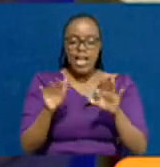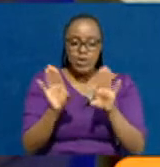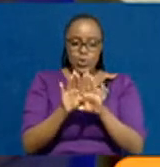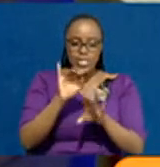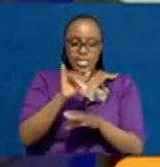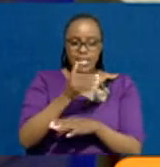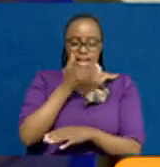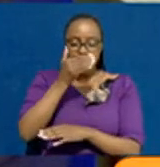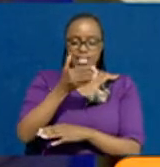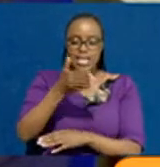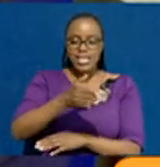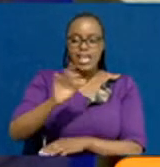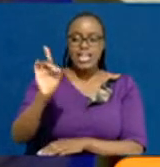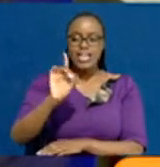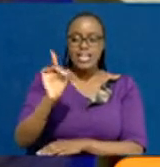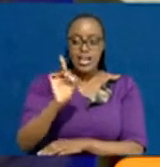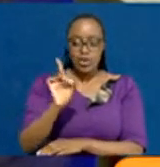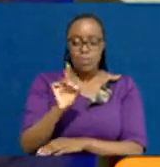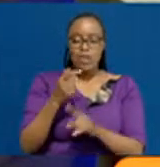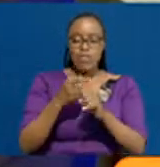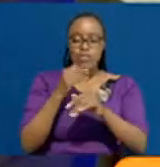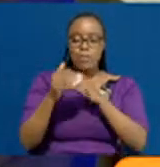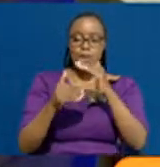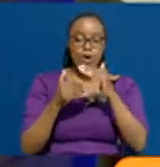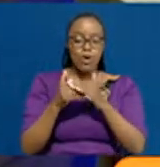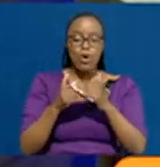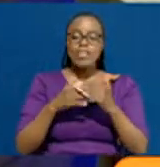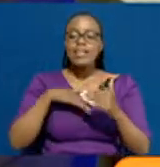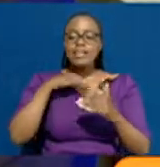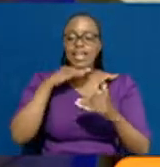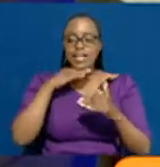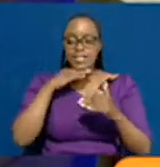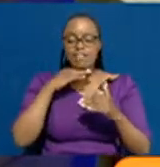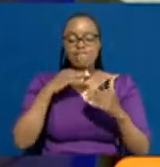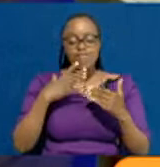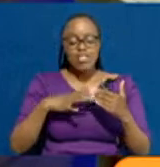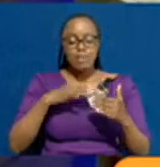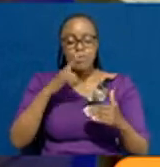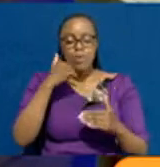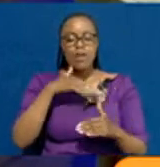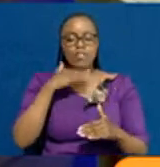us in Nairobi, out of all the deaths that we had,